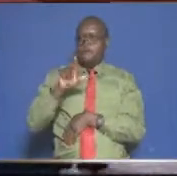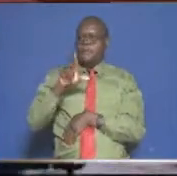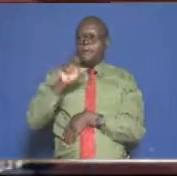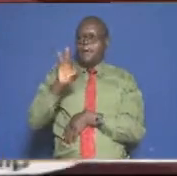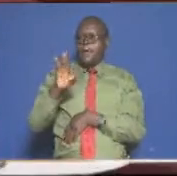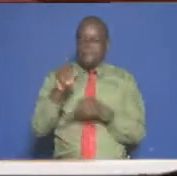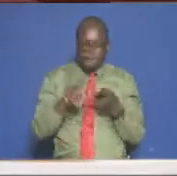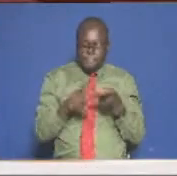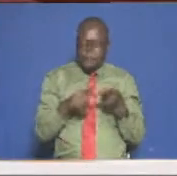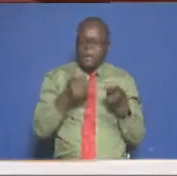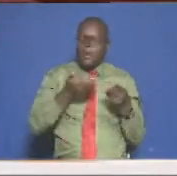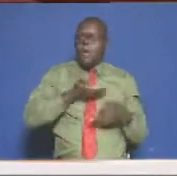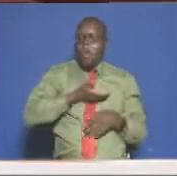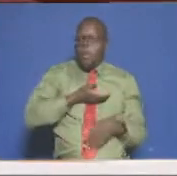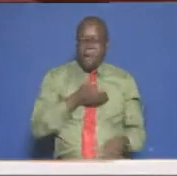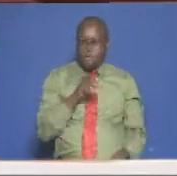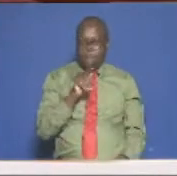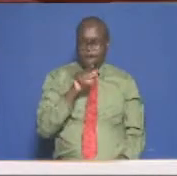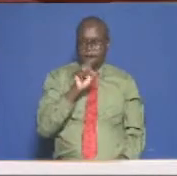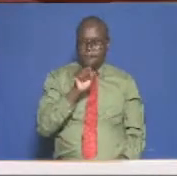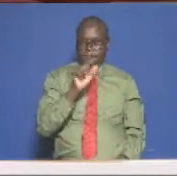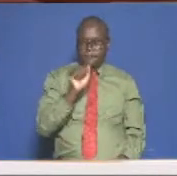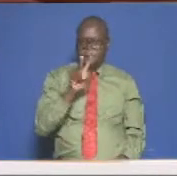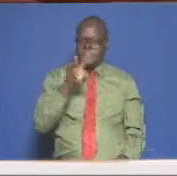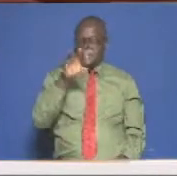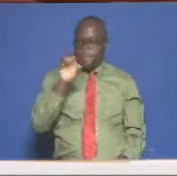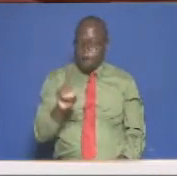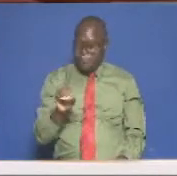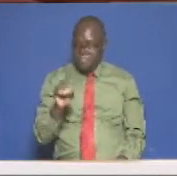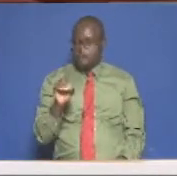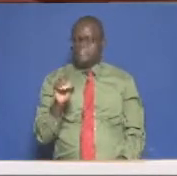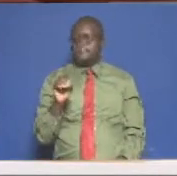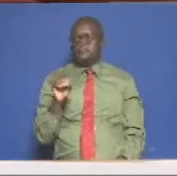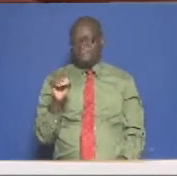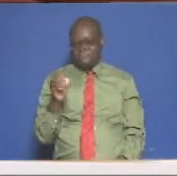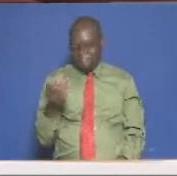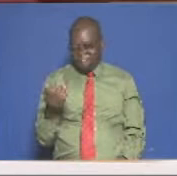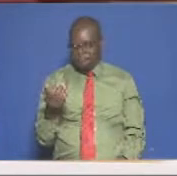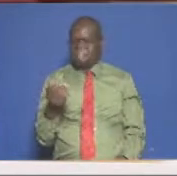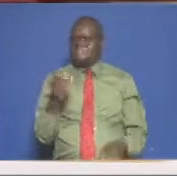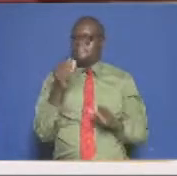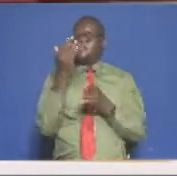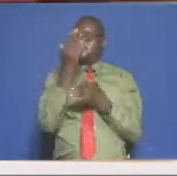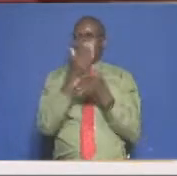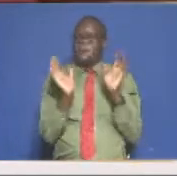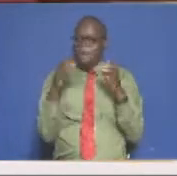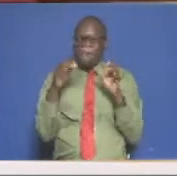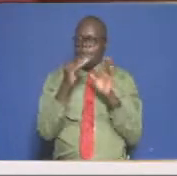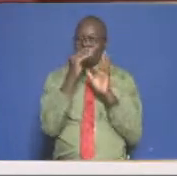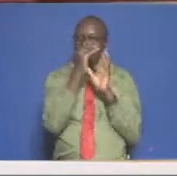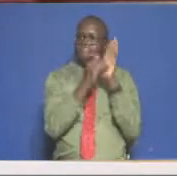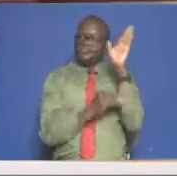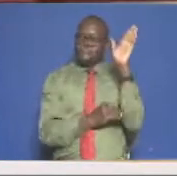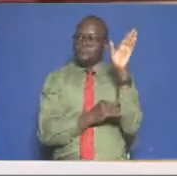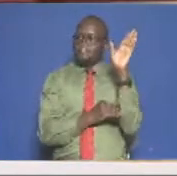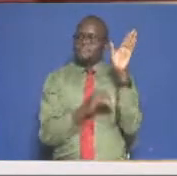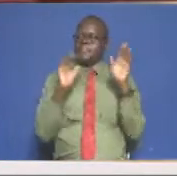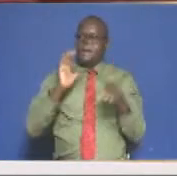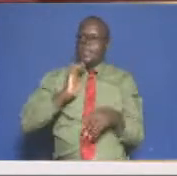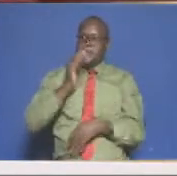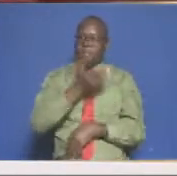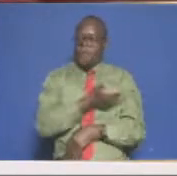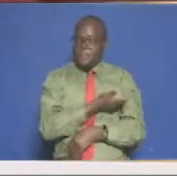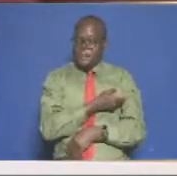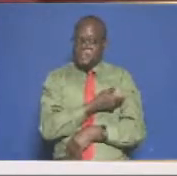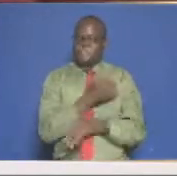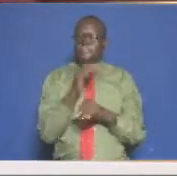the owner of Savo. Speaker, we know, they're listed. Some of these companies are listed. Speaker, the committee of